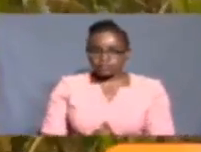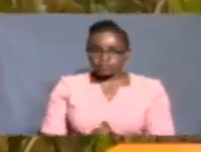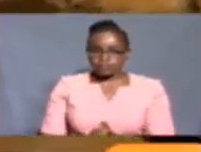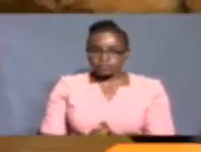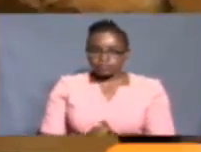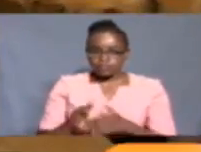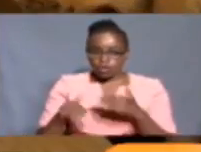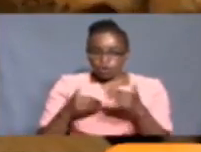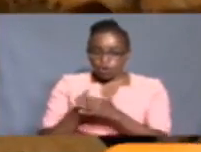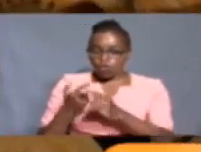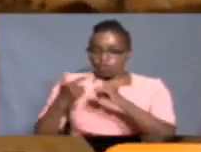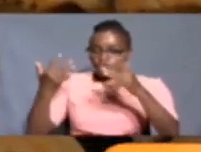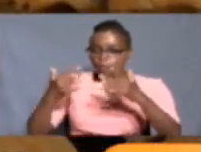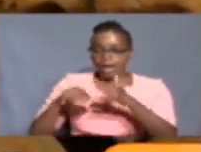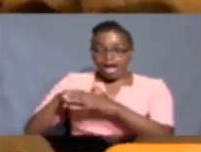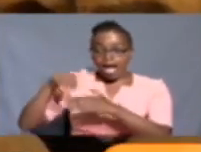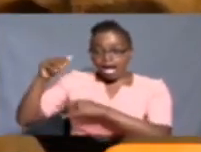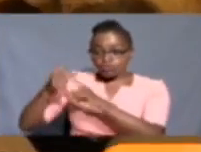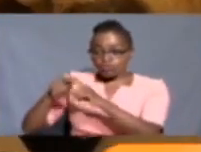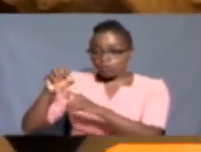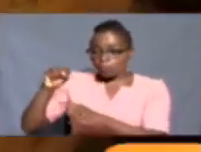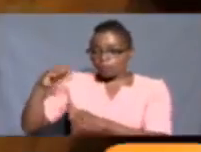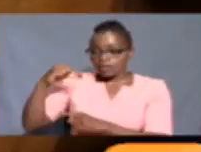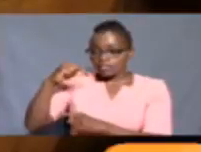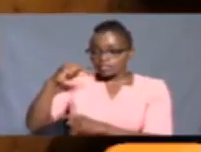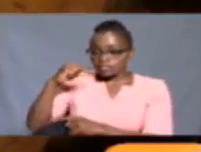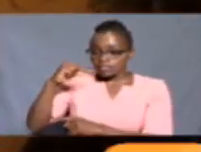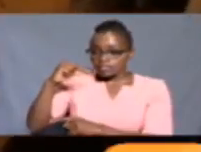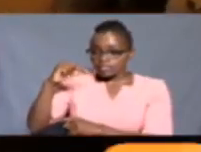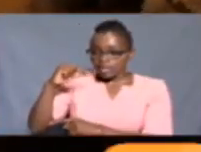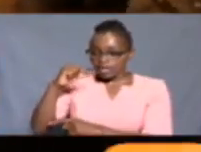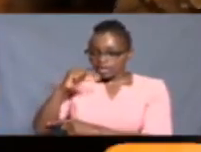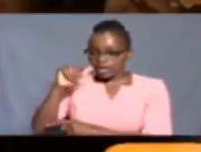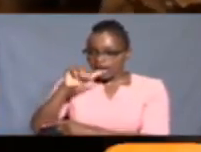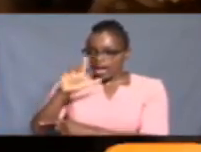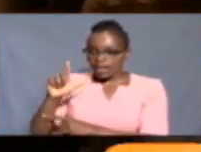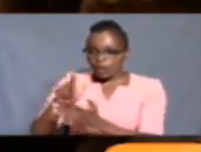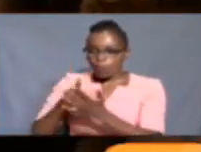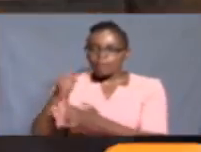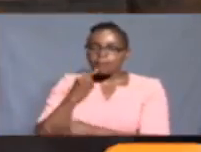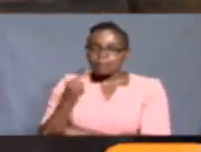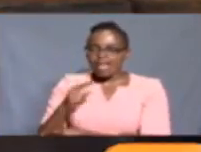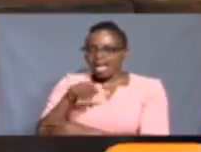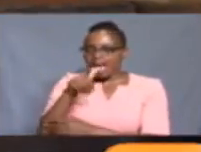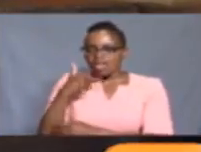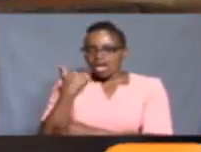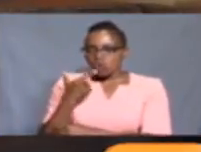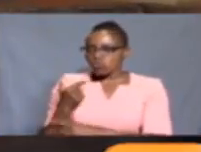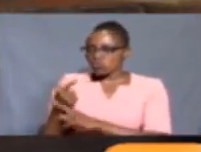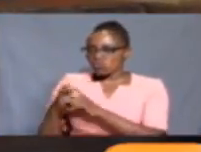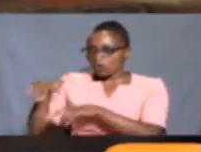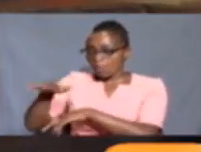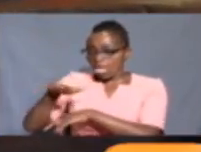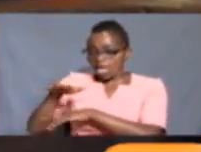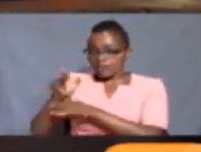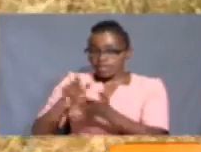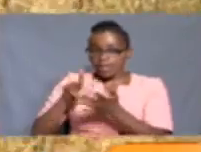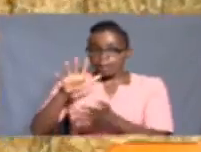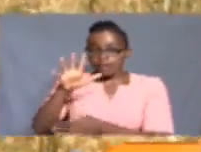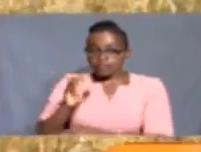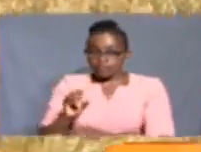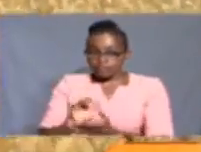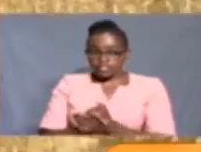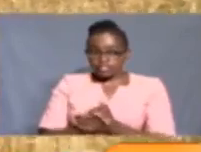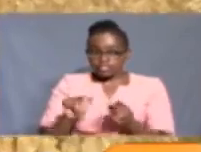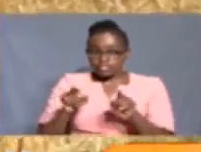Wale wanatoka nje ya Sagalla, tunawalipisha shilingi 100. Alafu wenyeji, tunawalipisha shilingi 50. Even